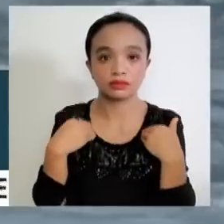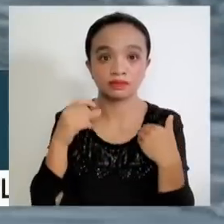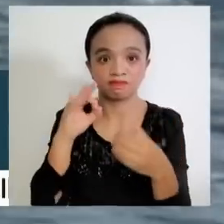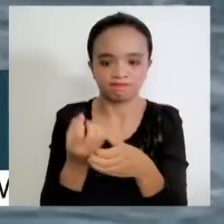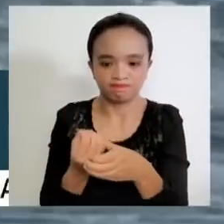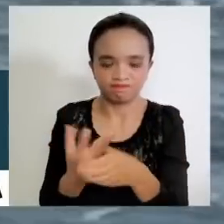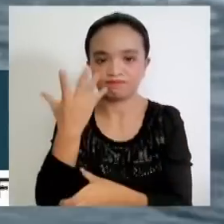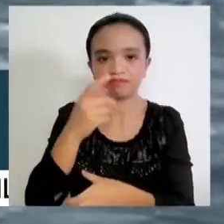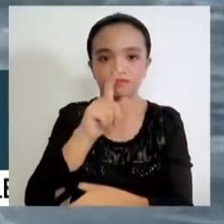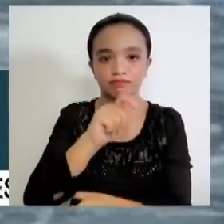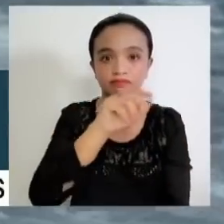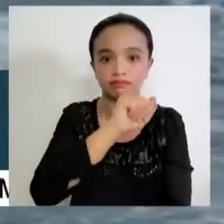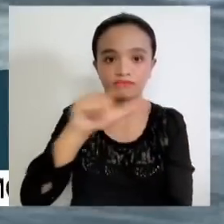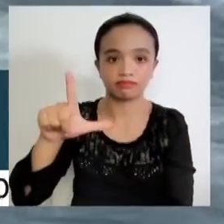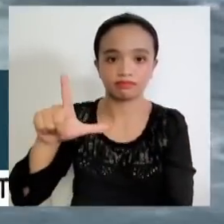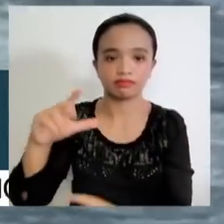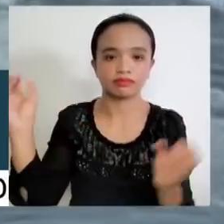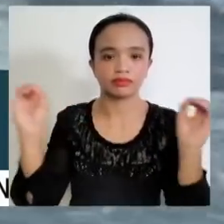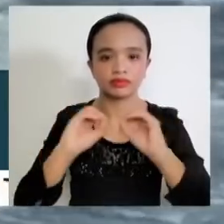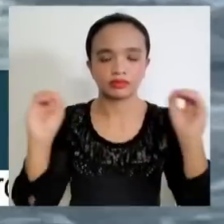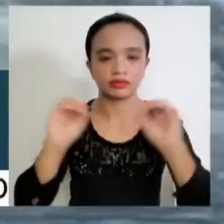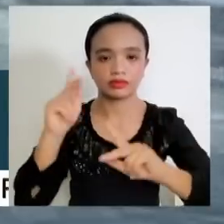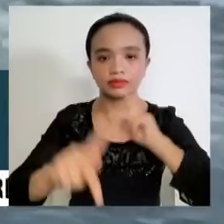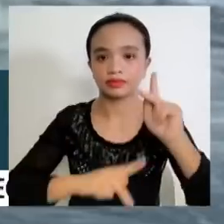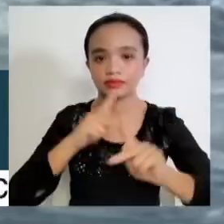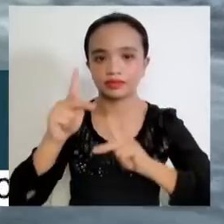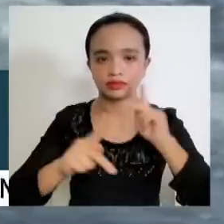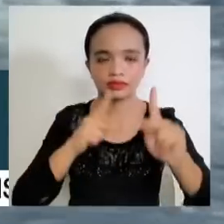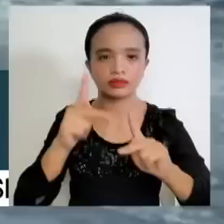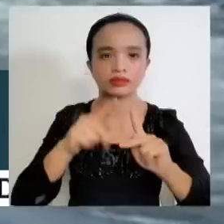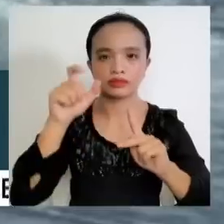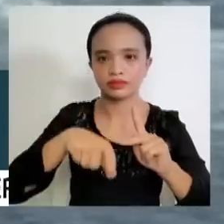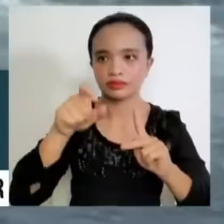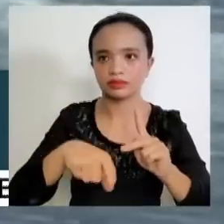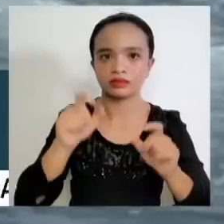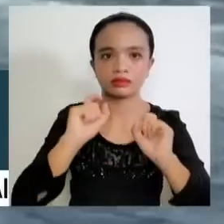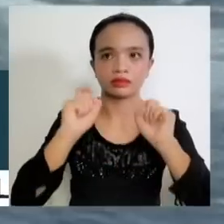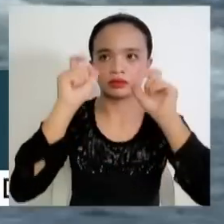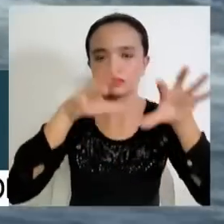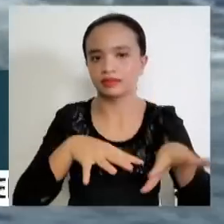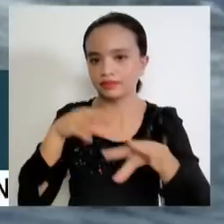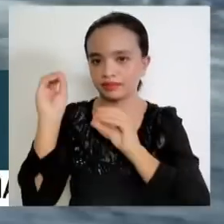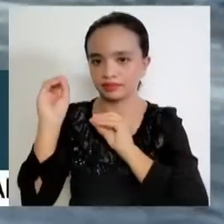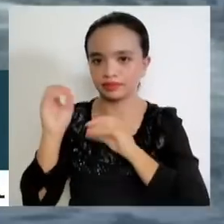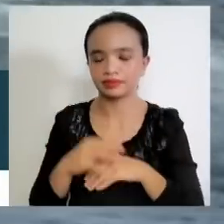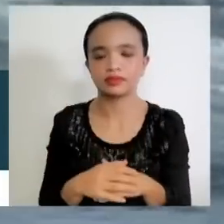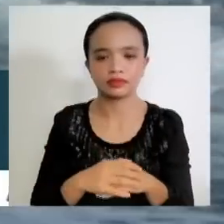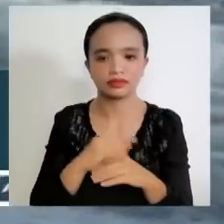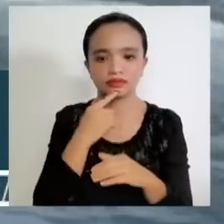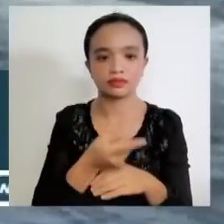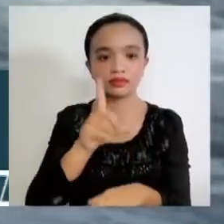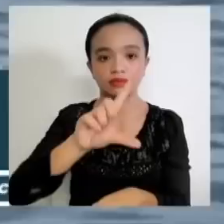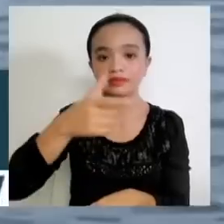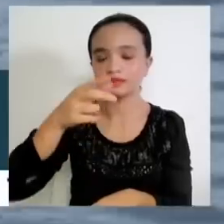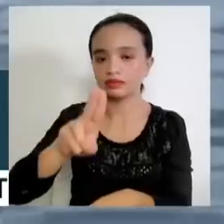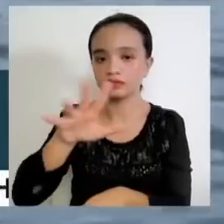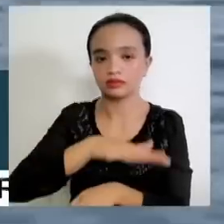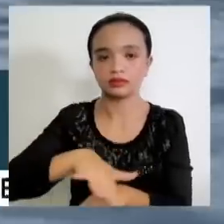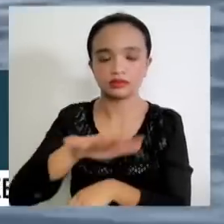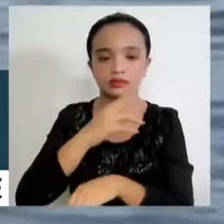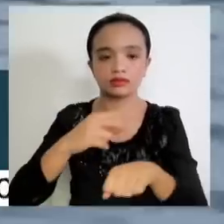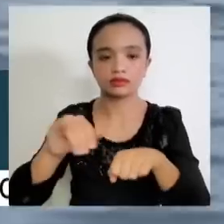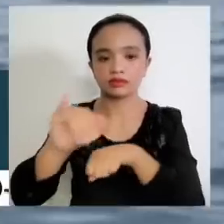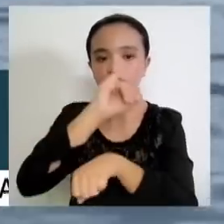Ta'al volcano, they will know who needs to be evacuated. OCD Calabar Zone will talk to the LGUs around Ta'al volcano island